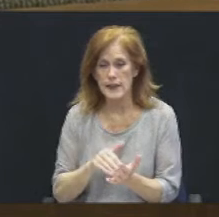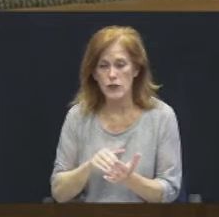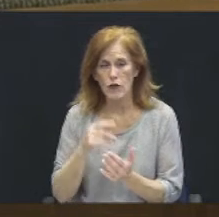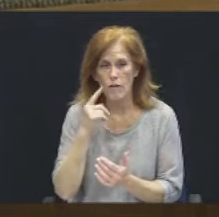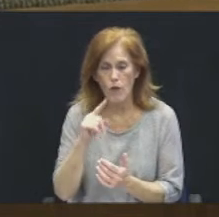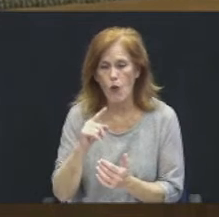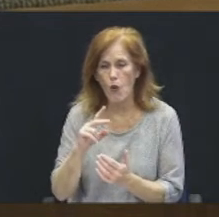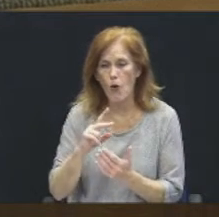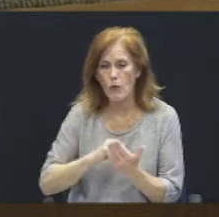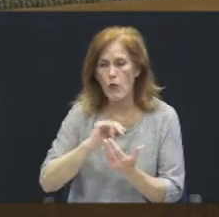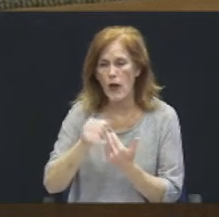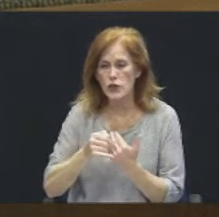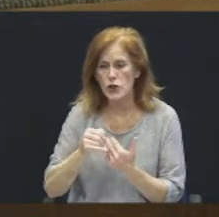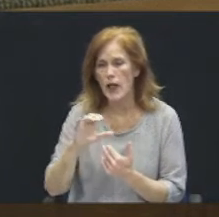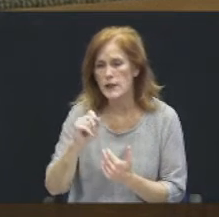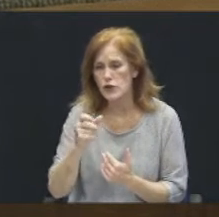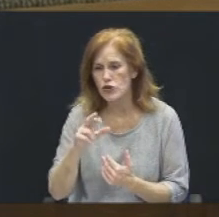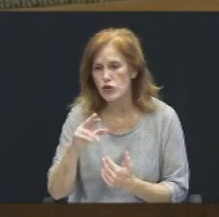search programs.